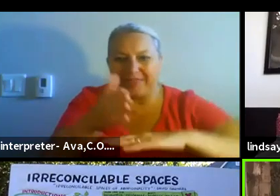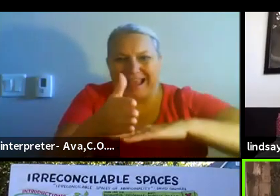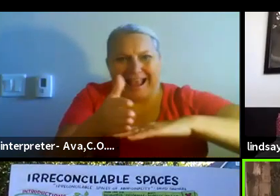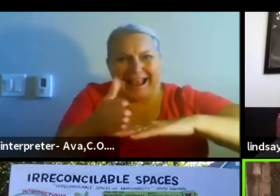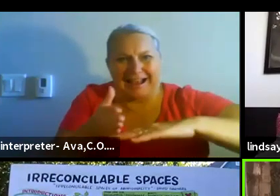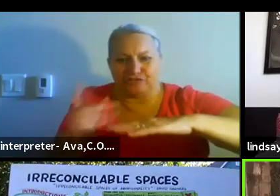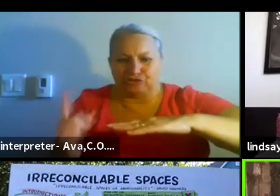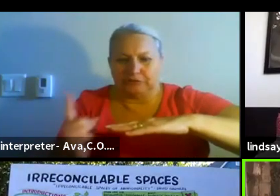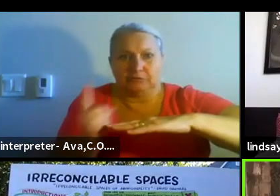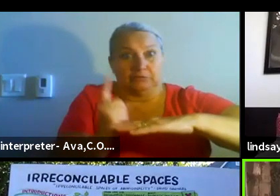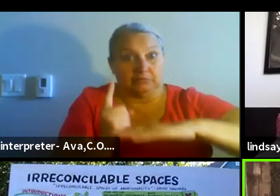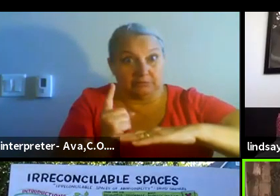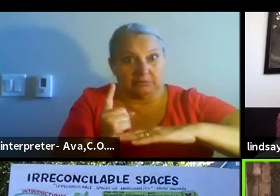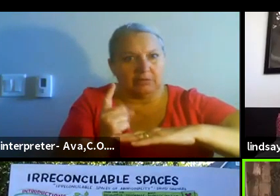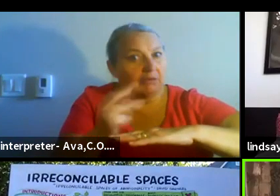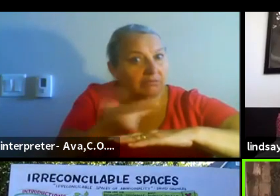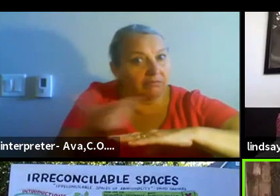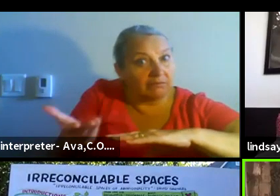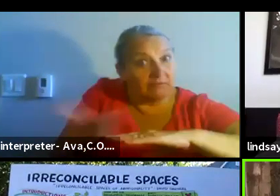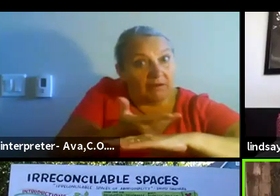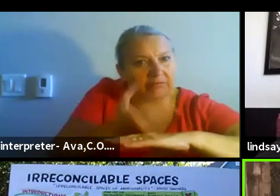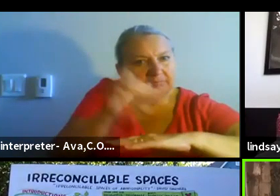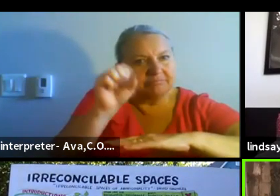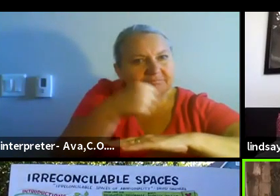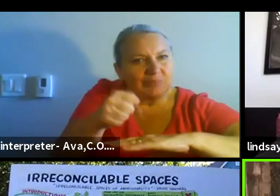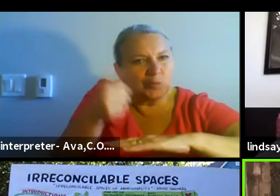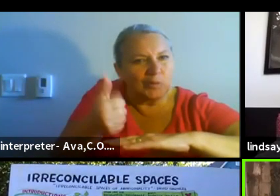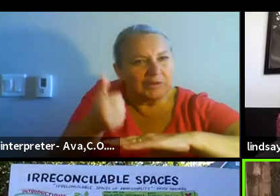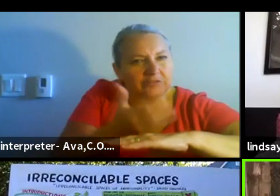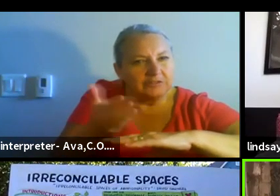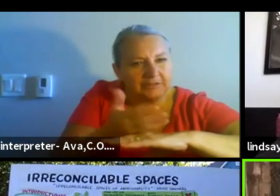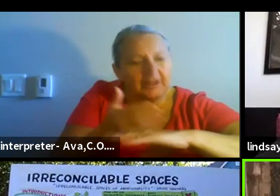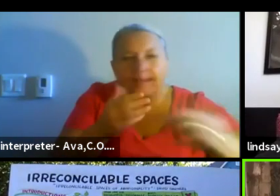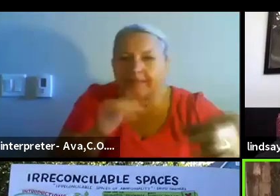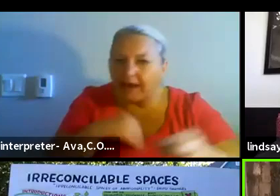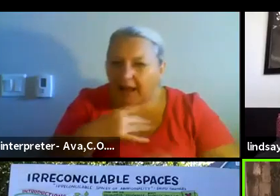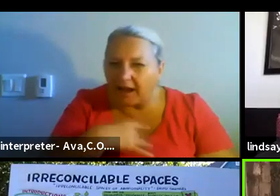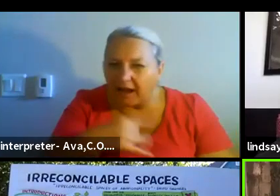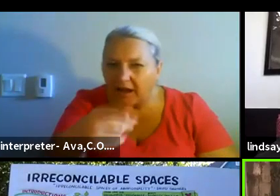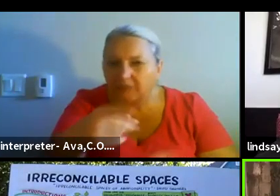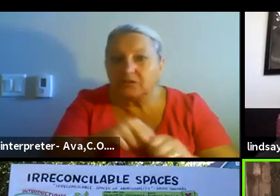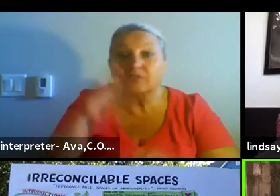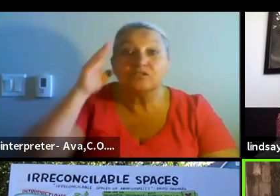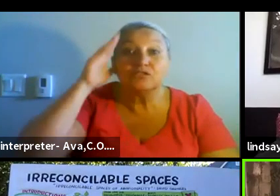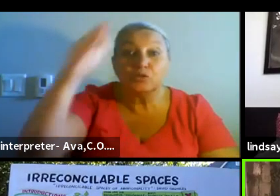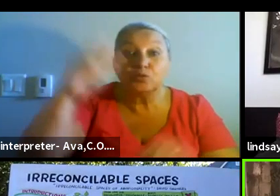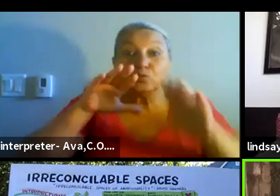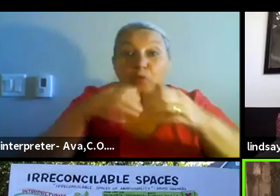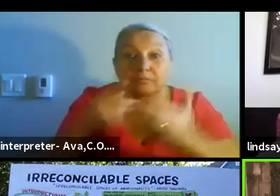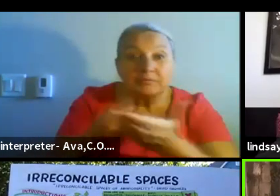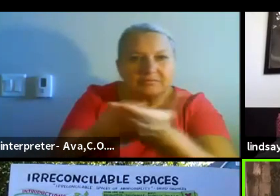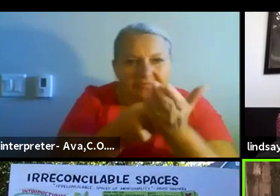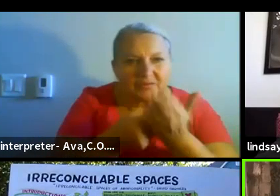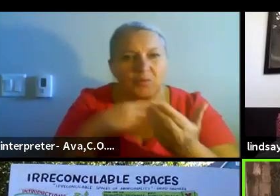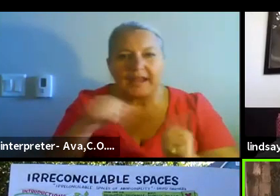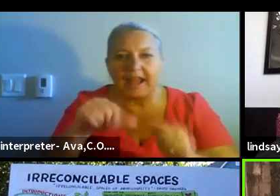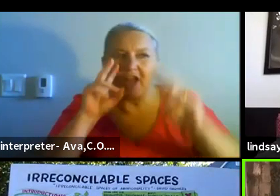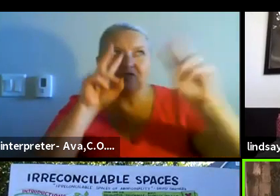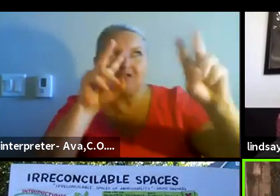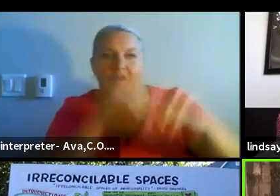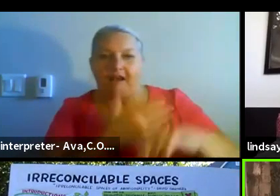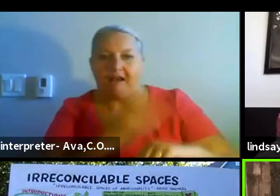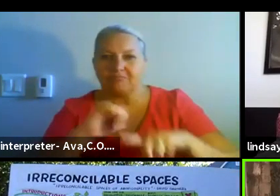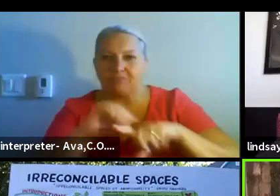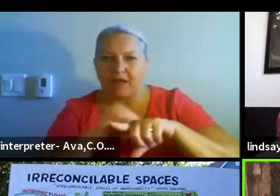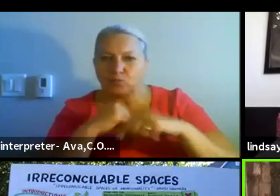And in future sessions, I, for one, look forward to group reflections and discussion around the practice we will look at today,